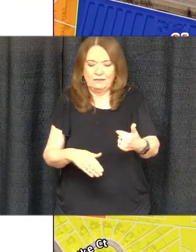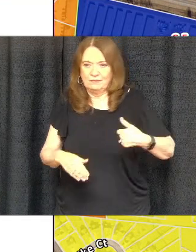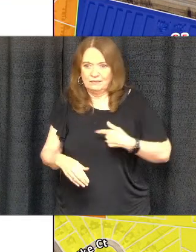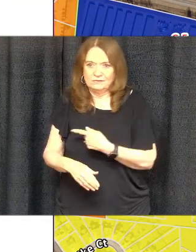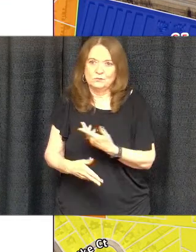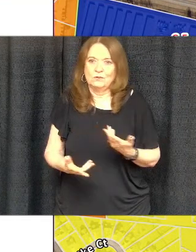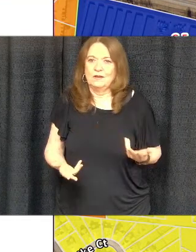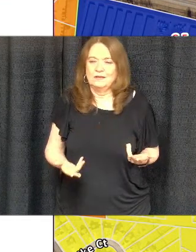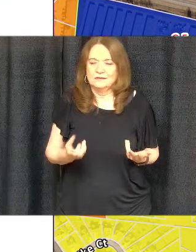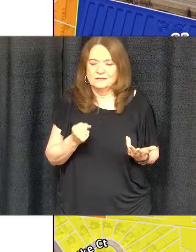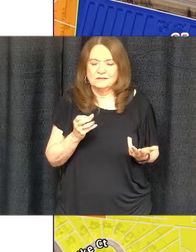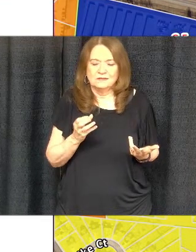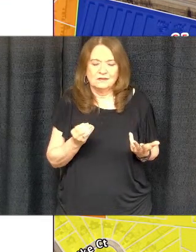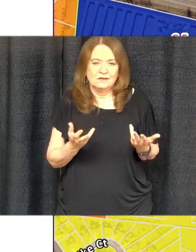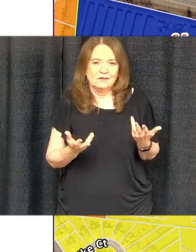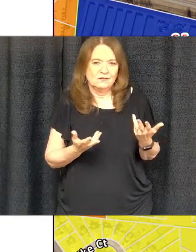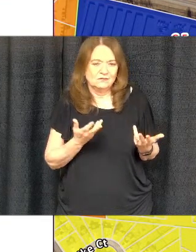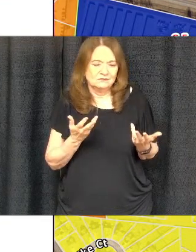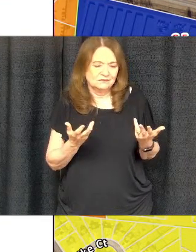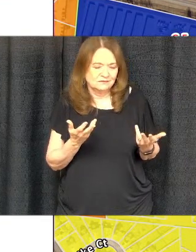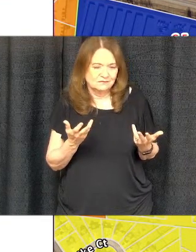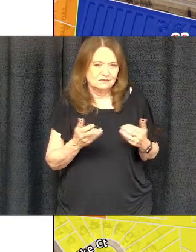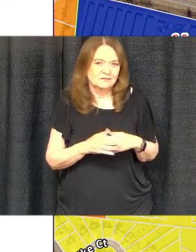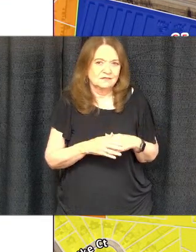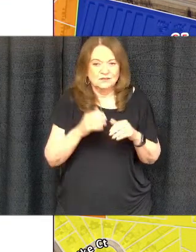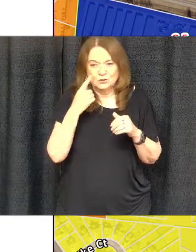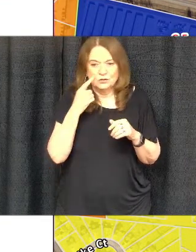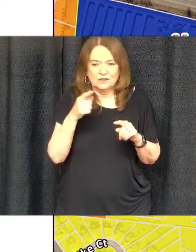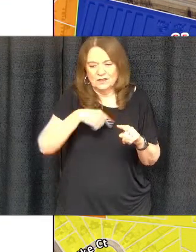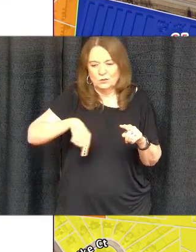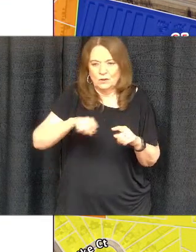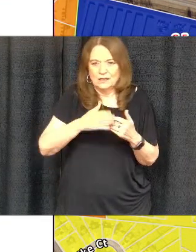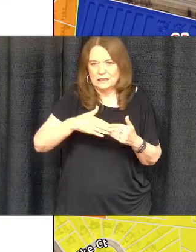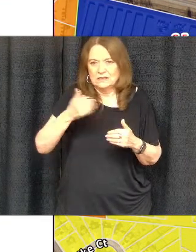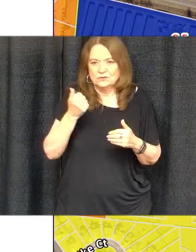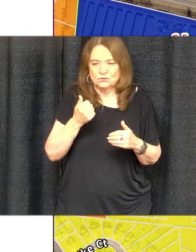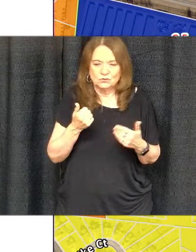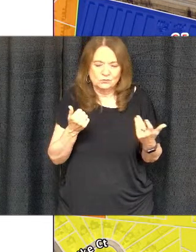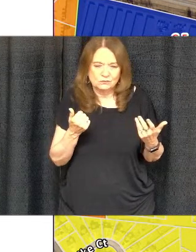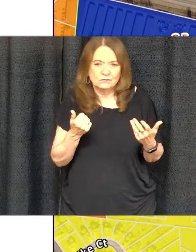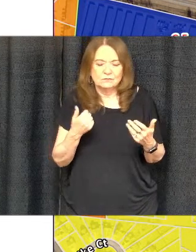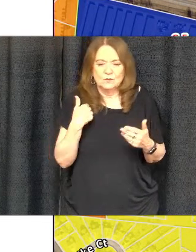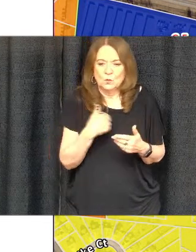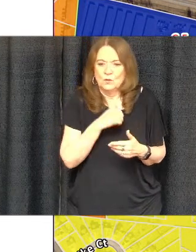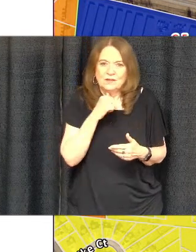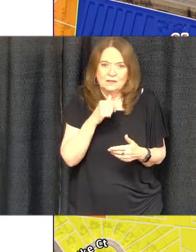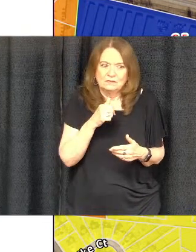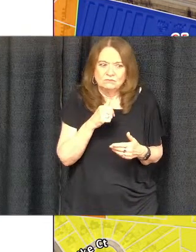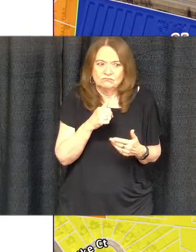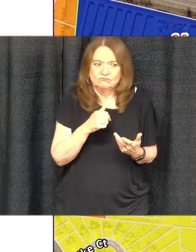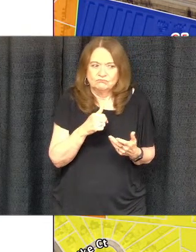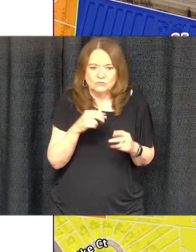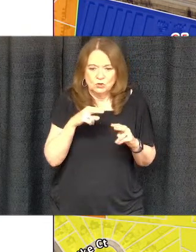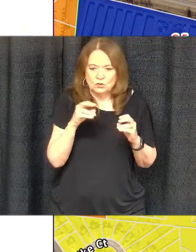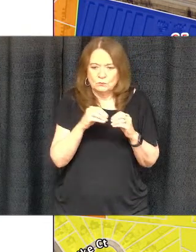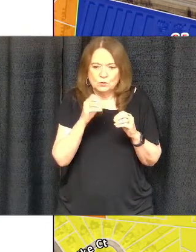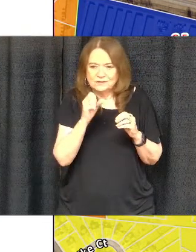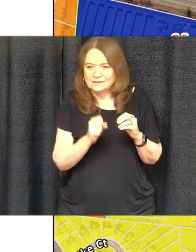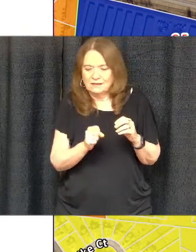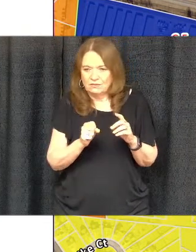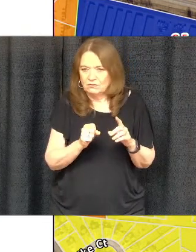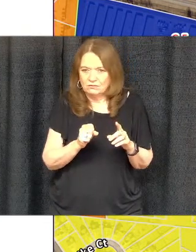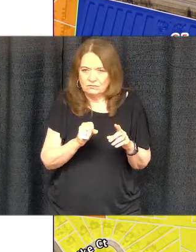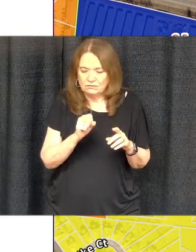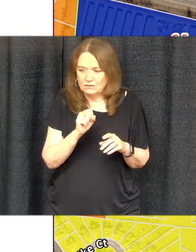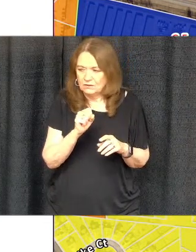Trenton Road and to 101st where you can get around a lot easier. We did not look further south of Tracy Lane on